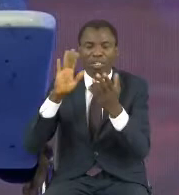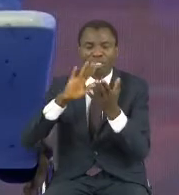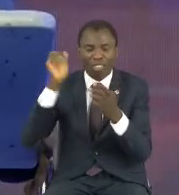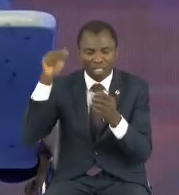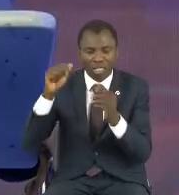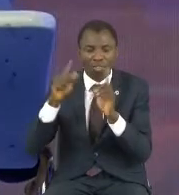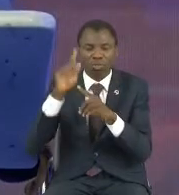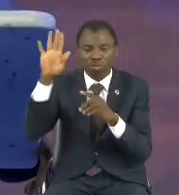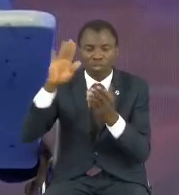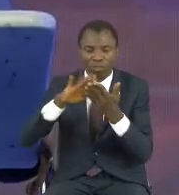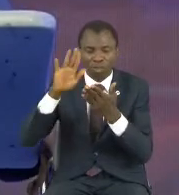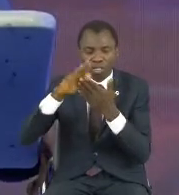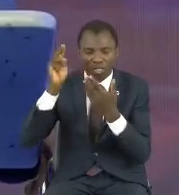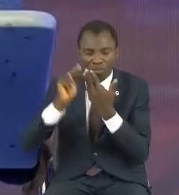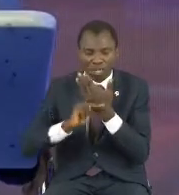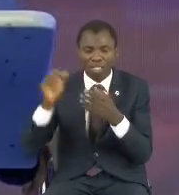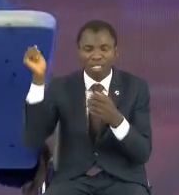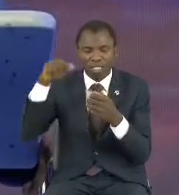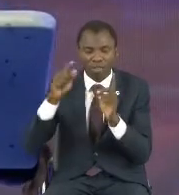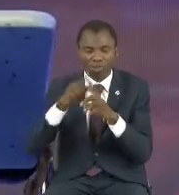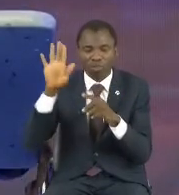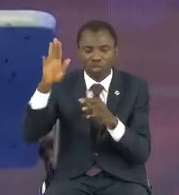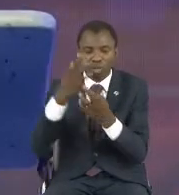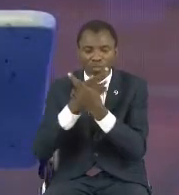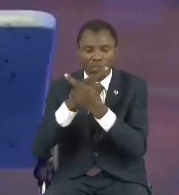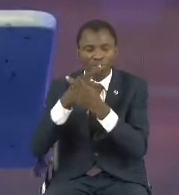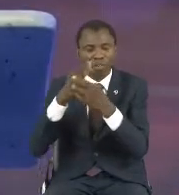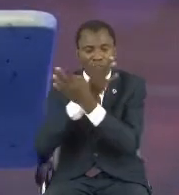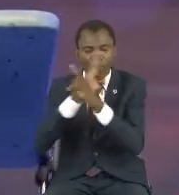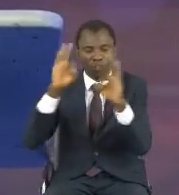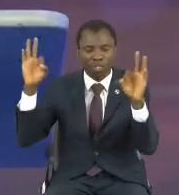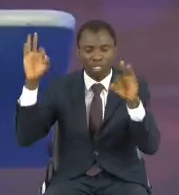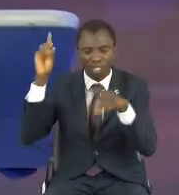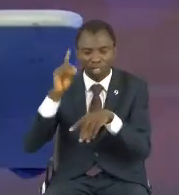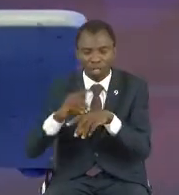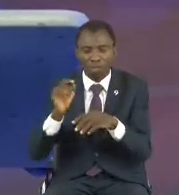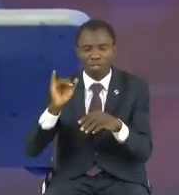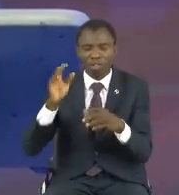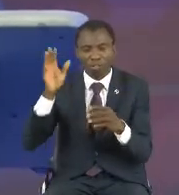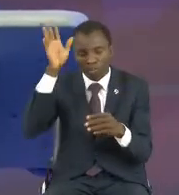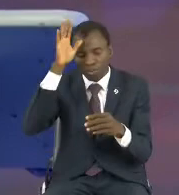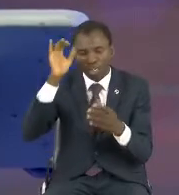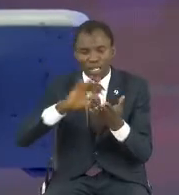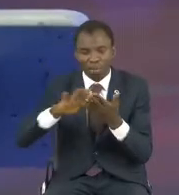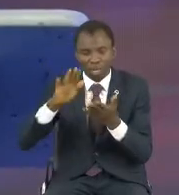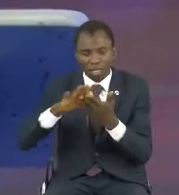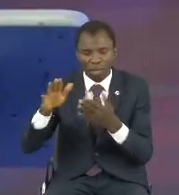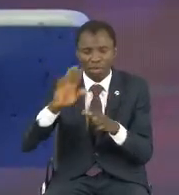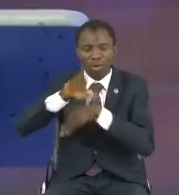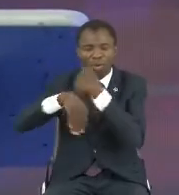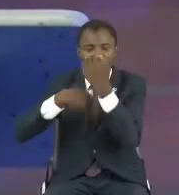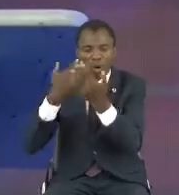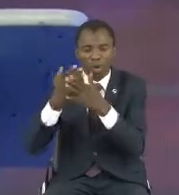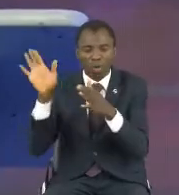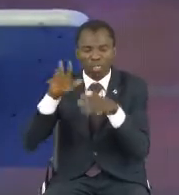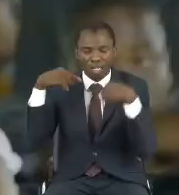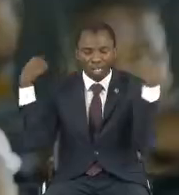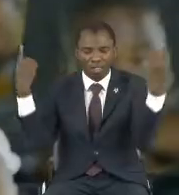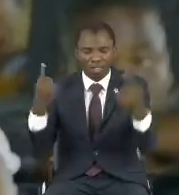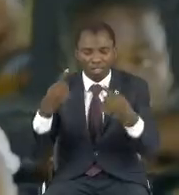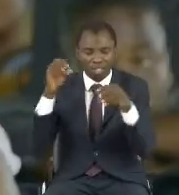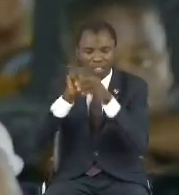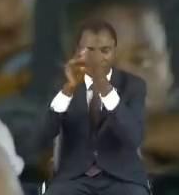Yes to your freedom. I pray, pardon, forgive all their sins in